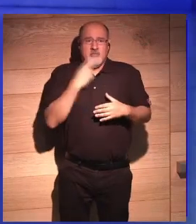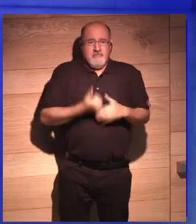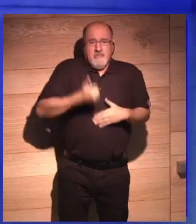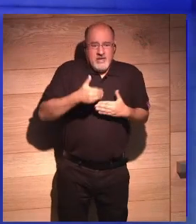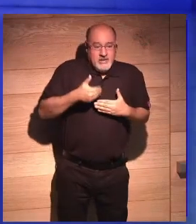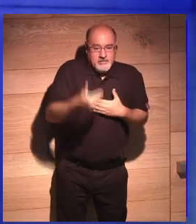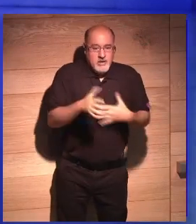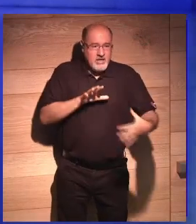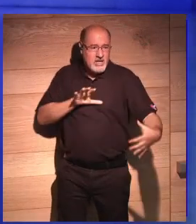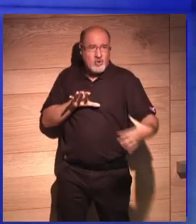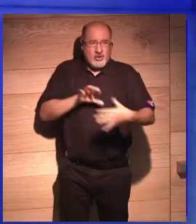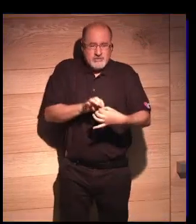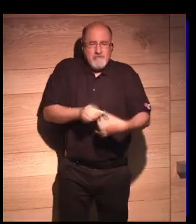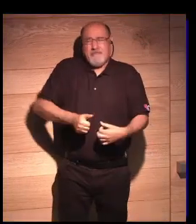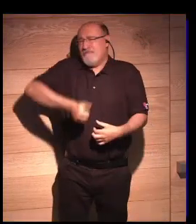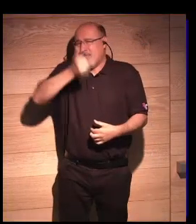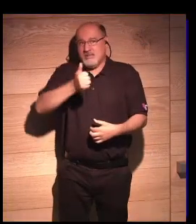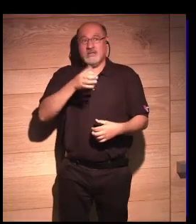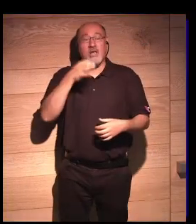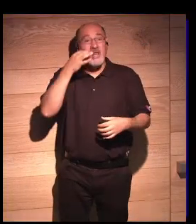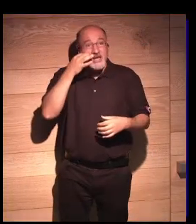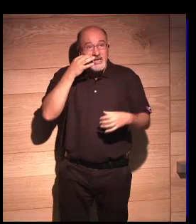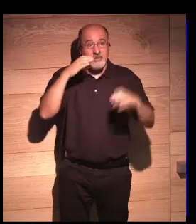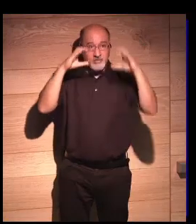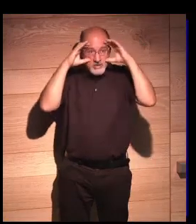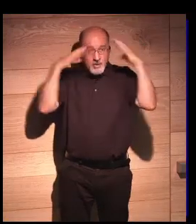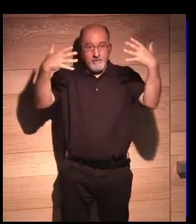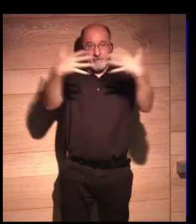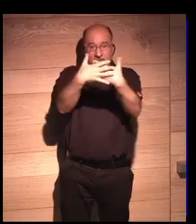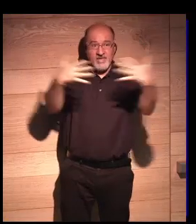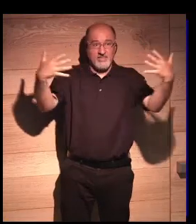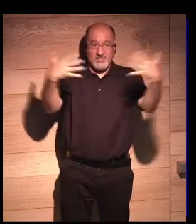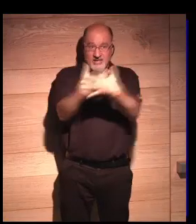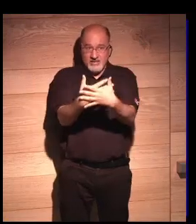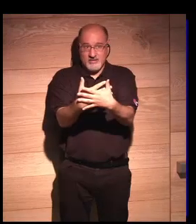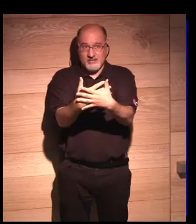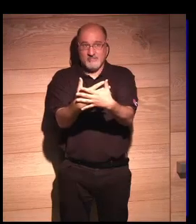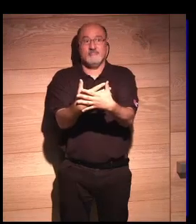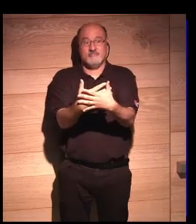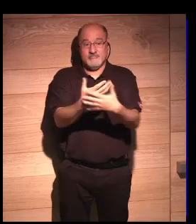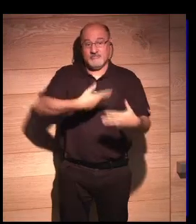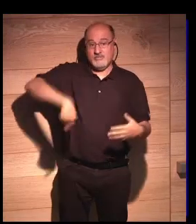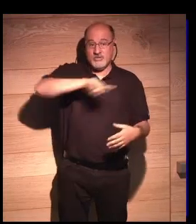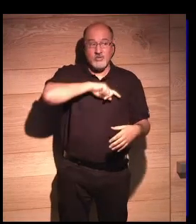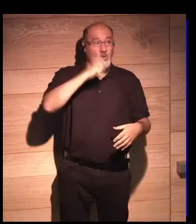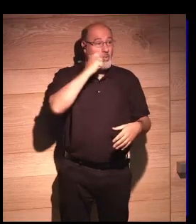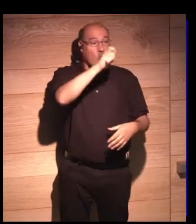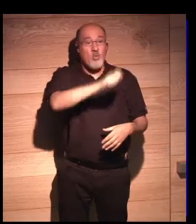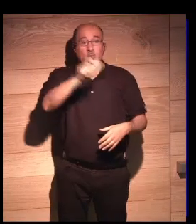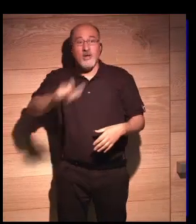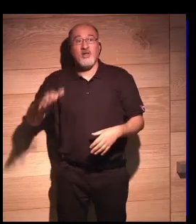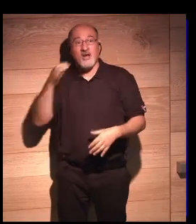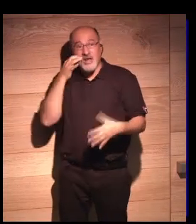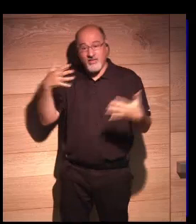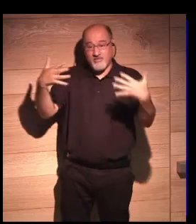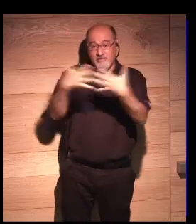mixed reality, this notion, I just marvel at how, as human beings, we are so quick to